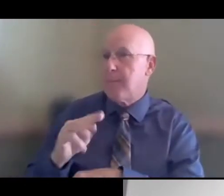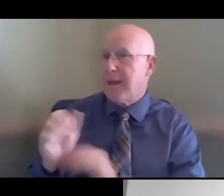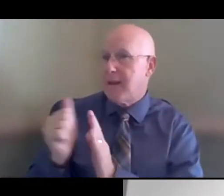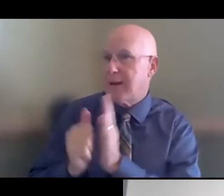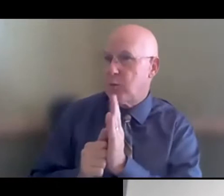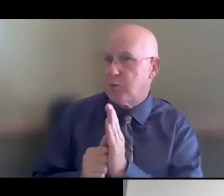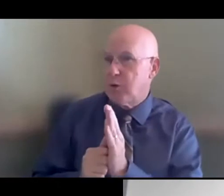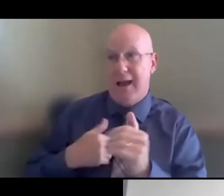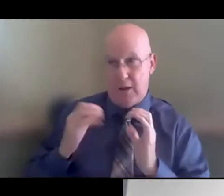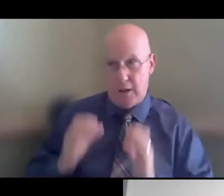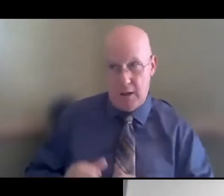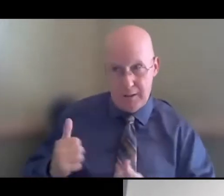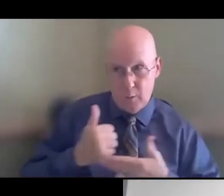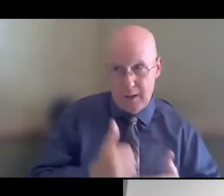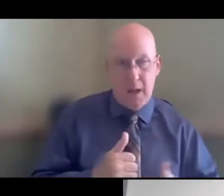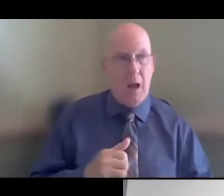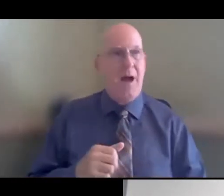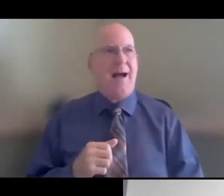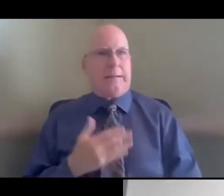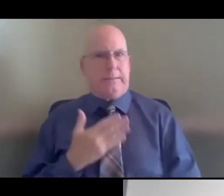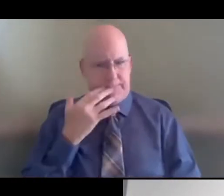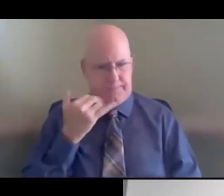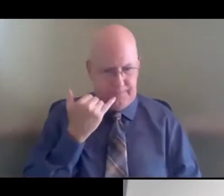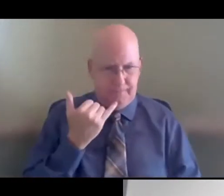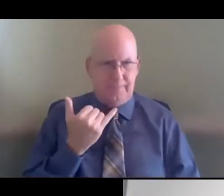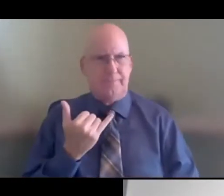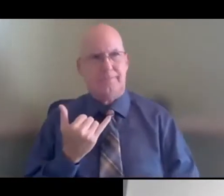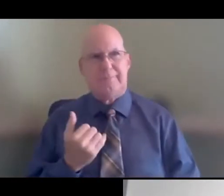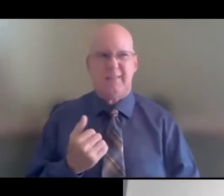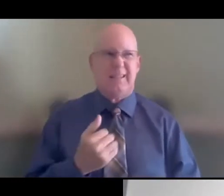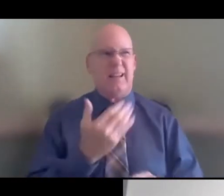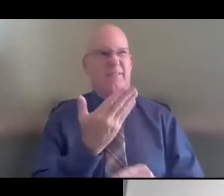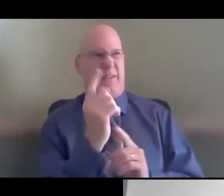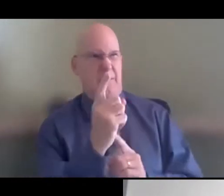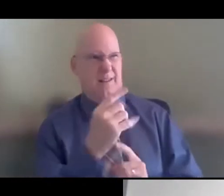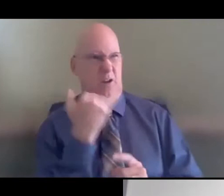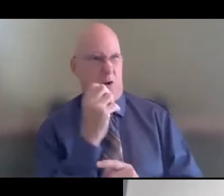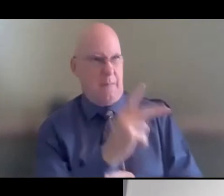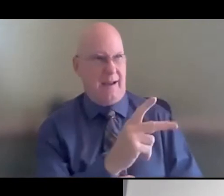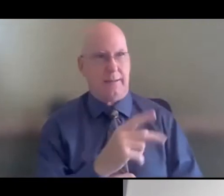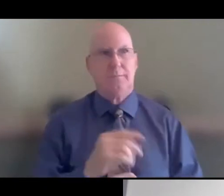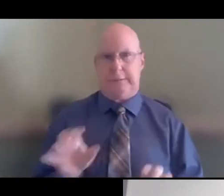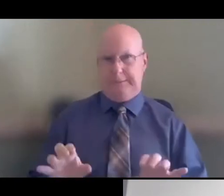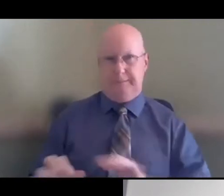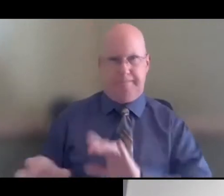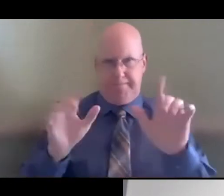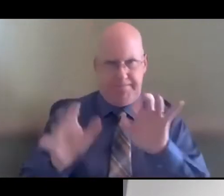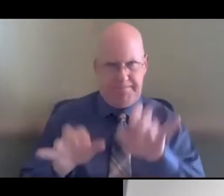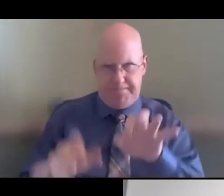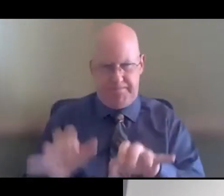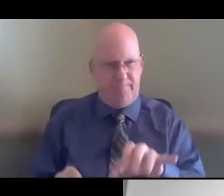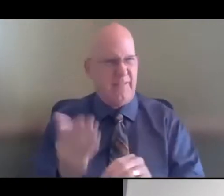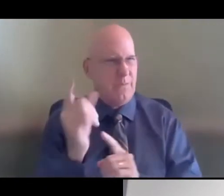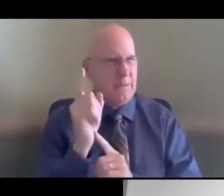I have a client I need to help. And I'm like, okay, give me 15 minutes. I'll call you back. And indeed, it took about 10 or 15 minutes, and I got